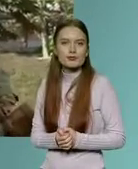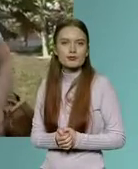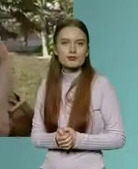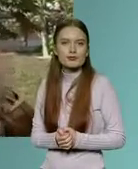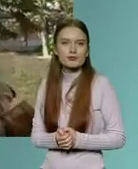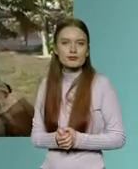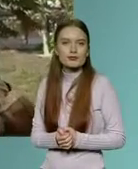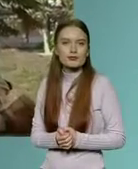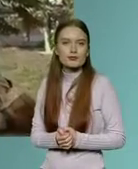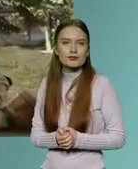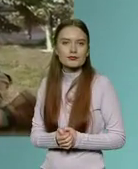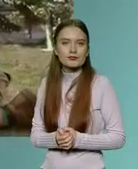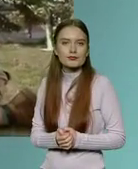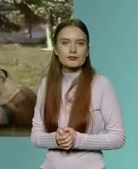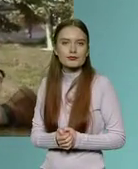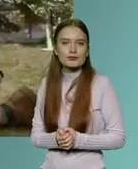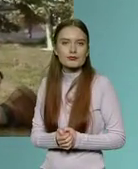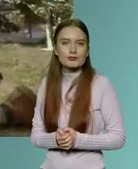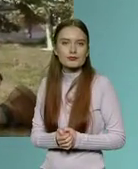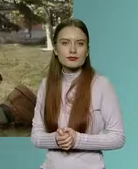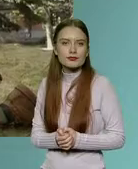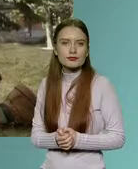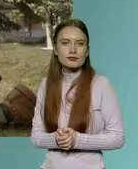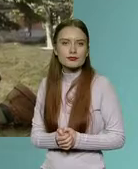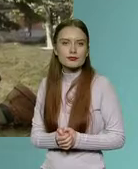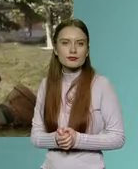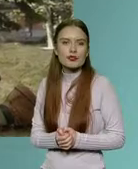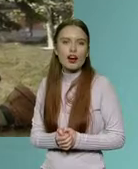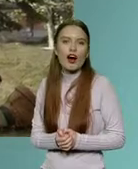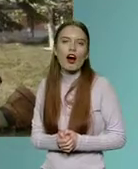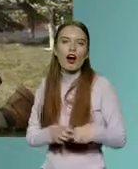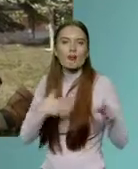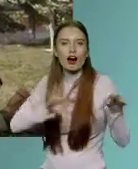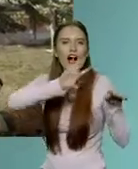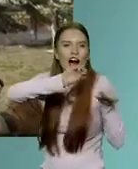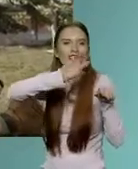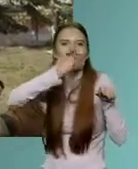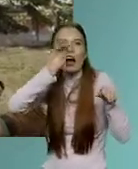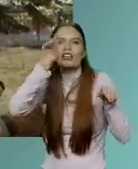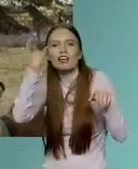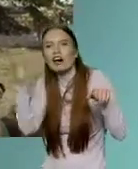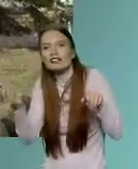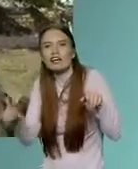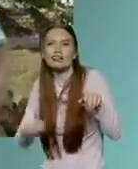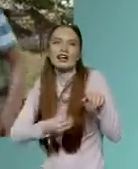hole on one of its sides. You bit through the box with your big buck